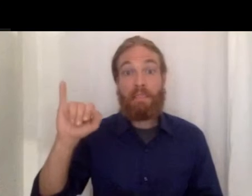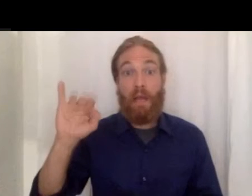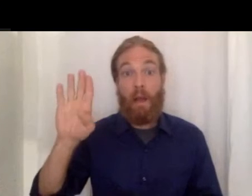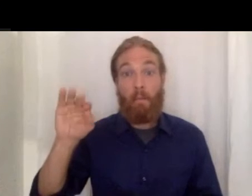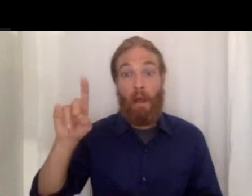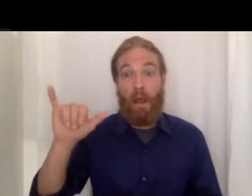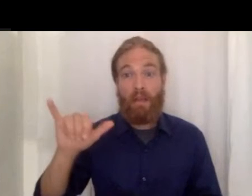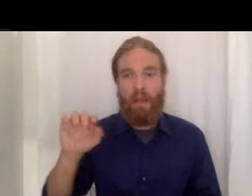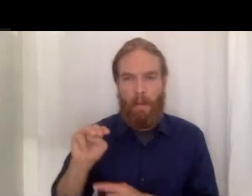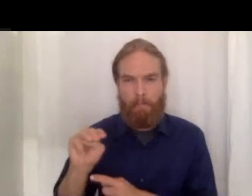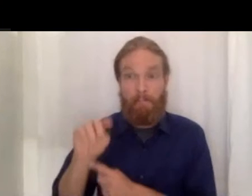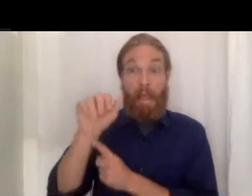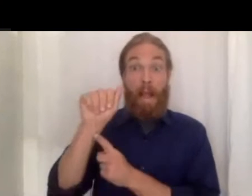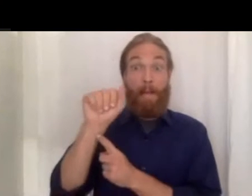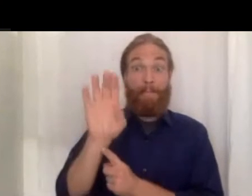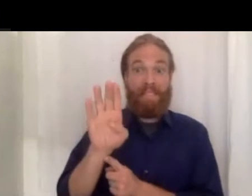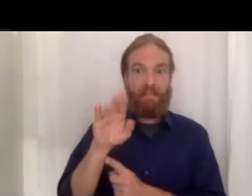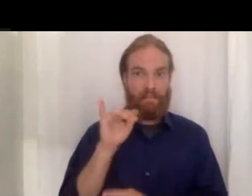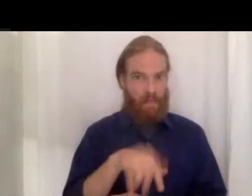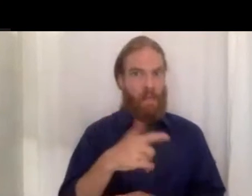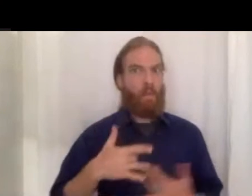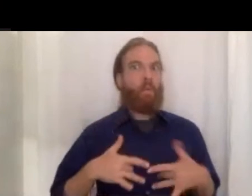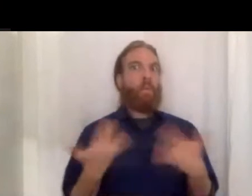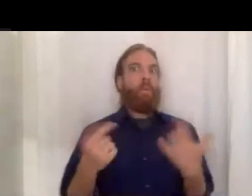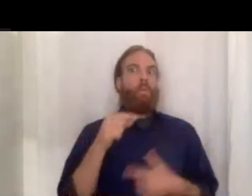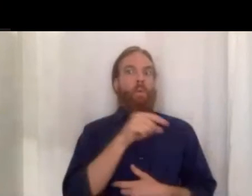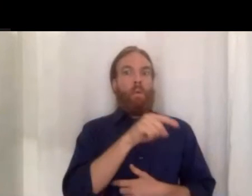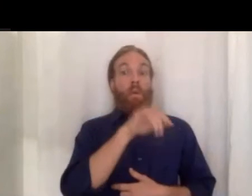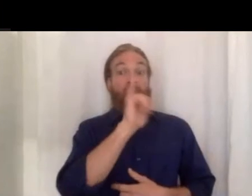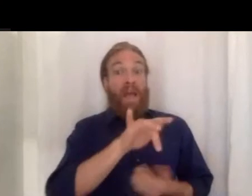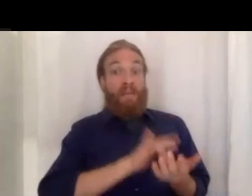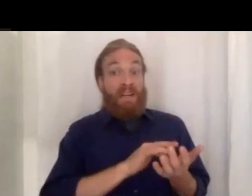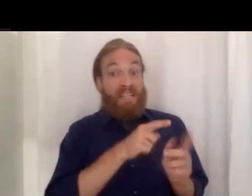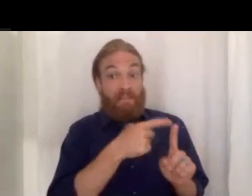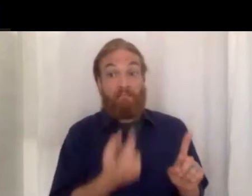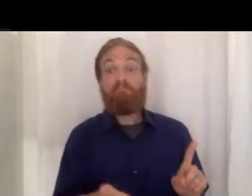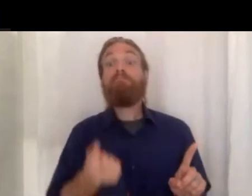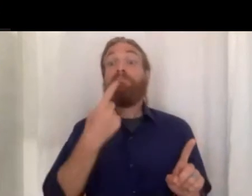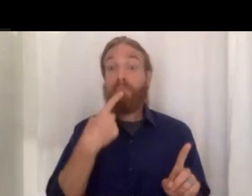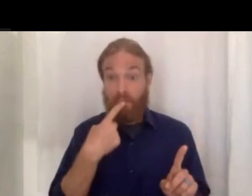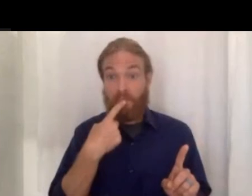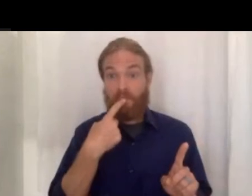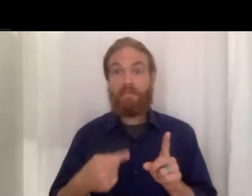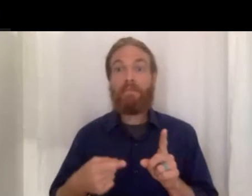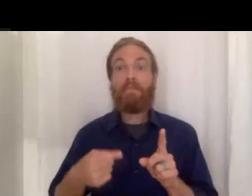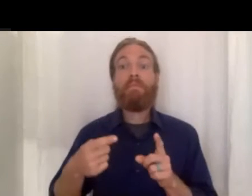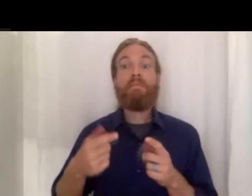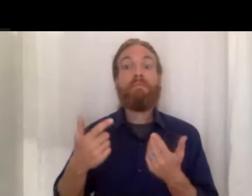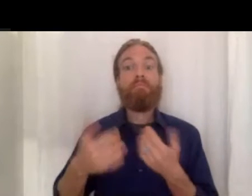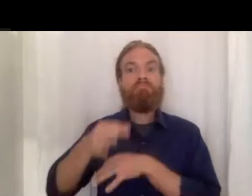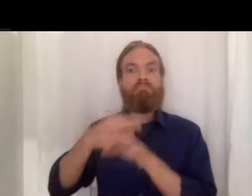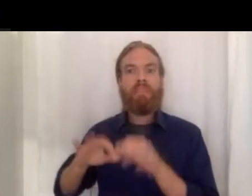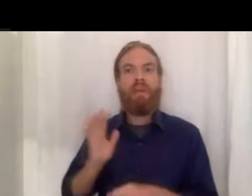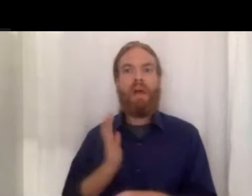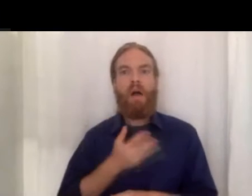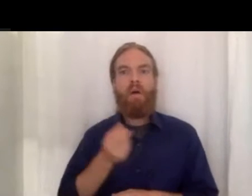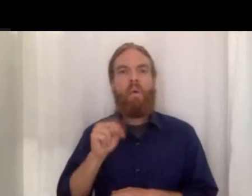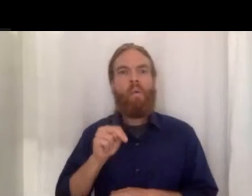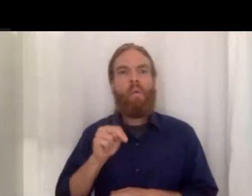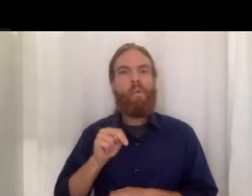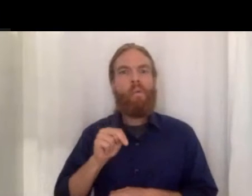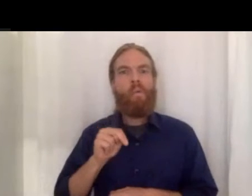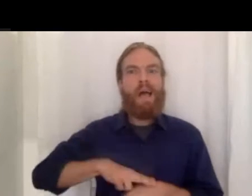the antibodies that we would naturally develop if exposed to the virus or